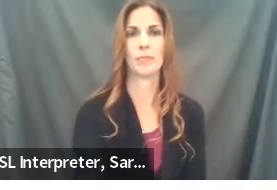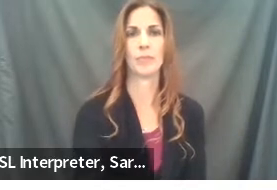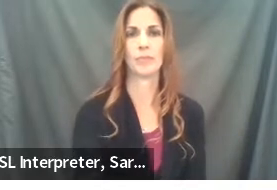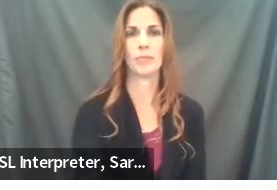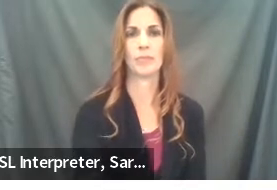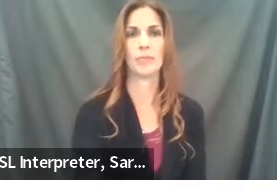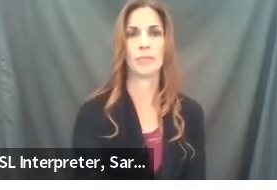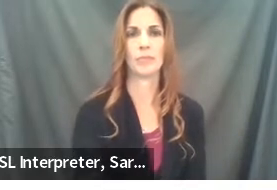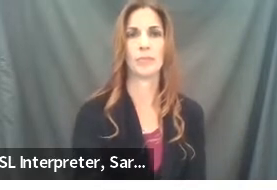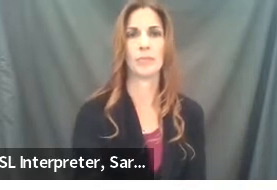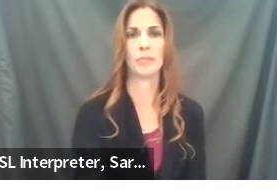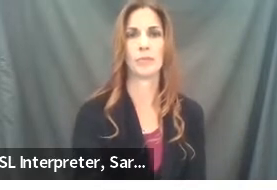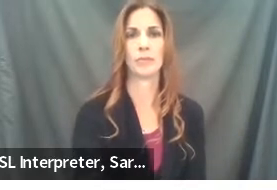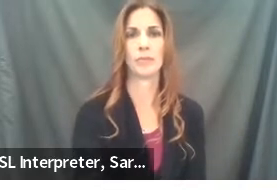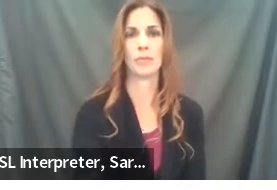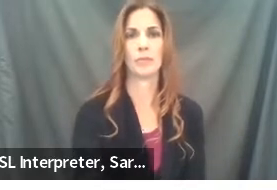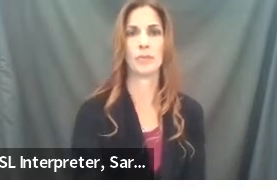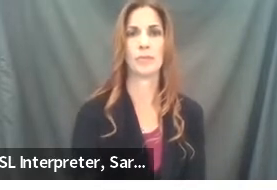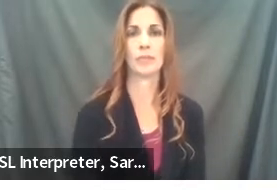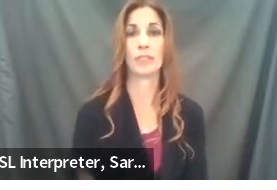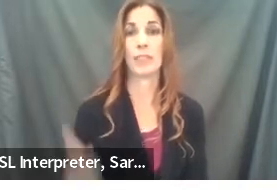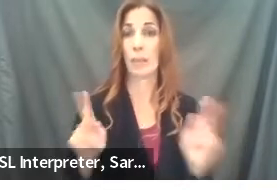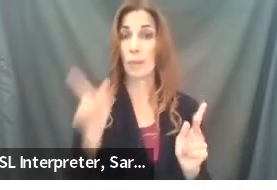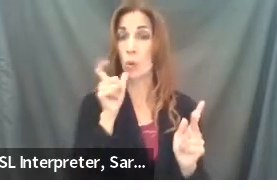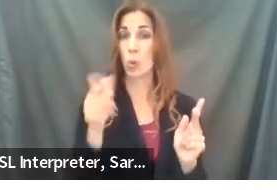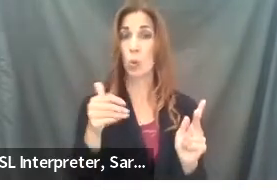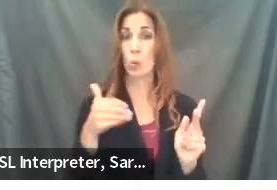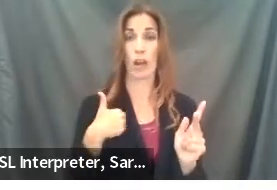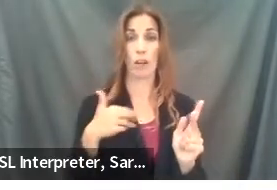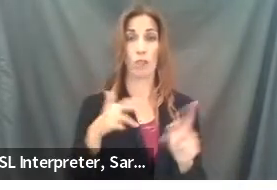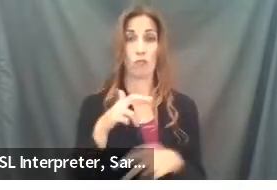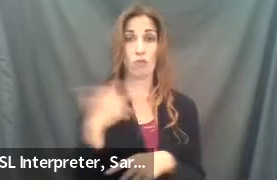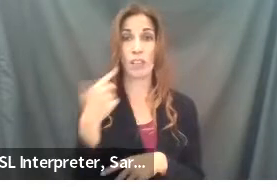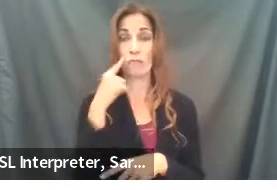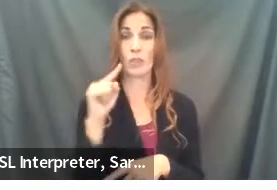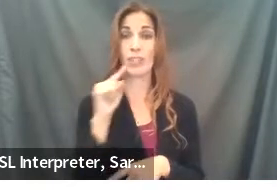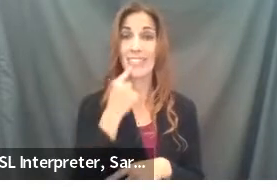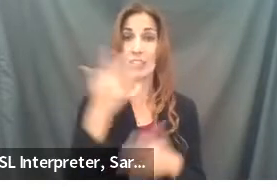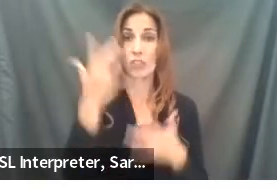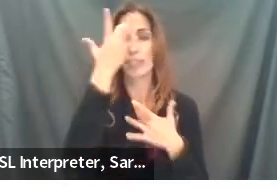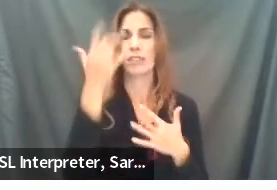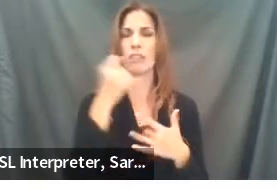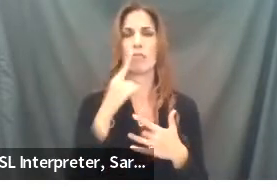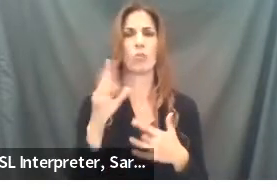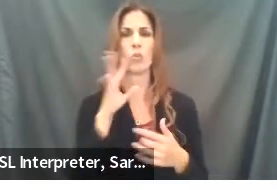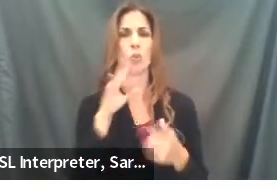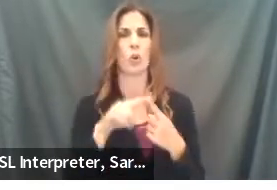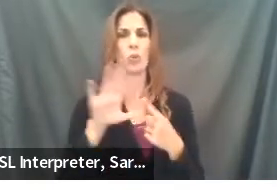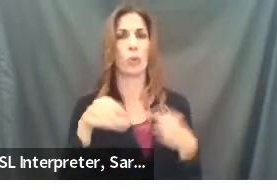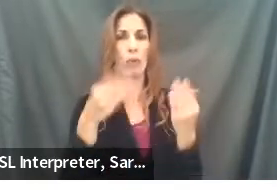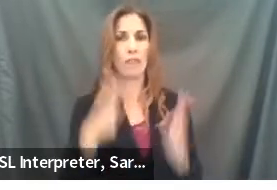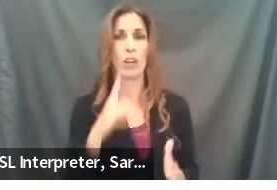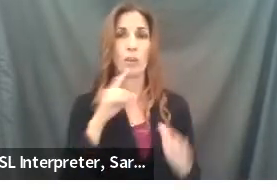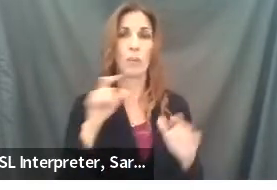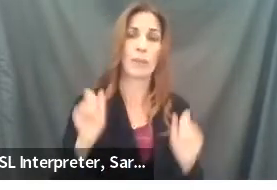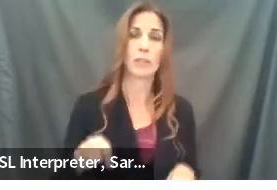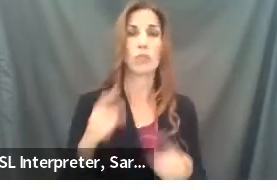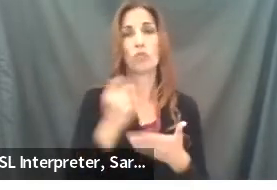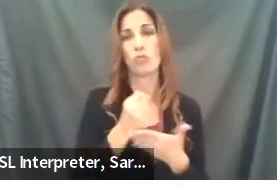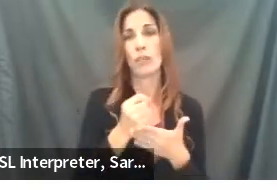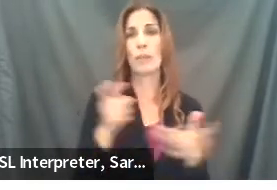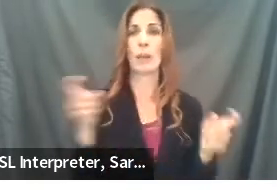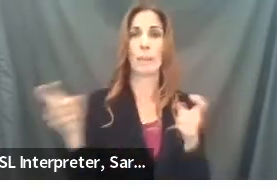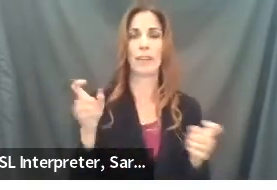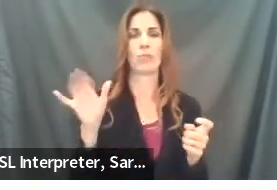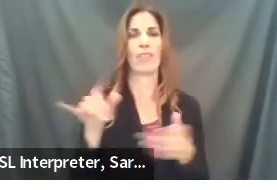People who are at risk of serious illness, speak to your provider about potential symptom treatment and management. And that's what this